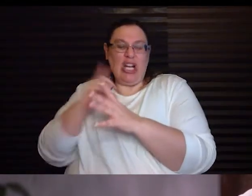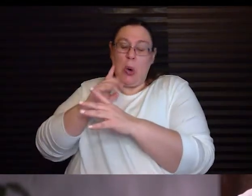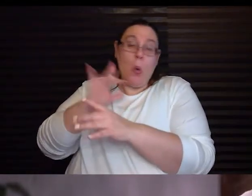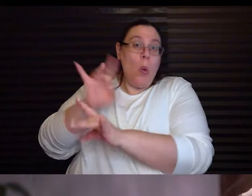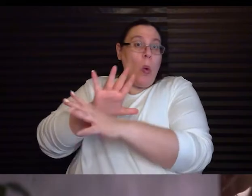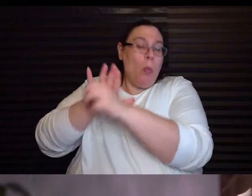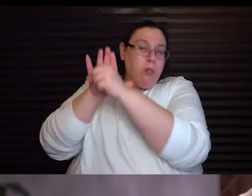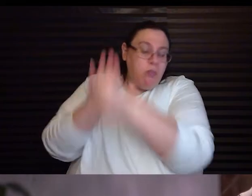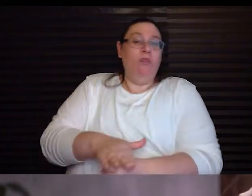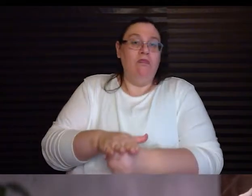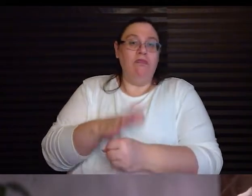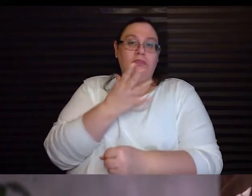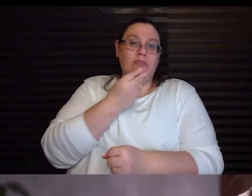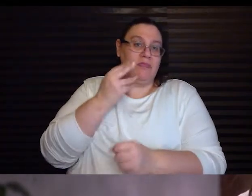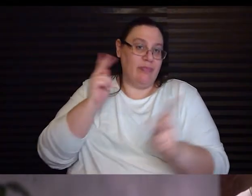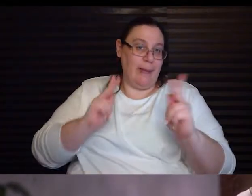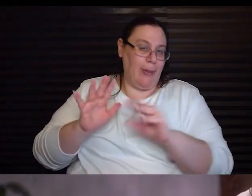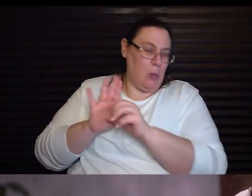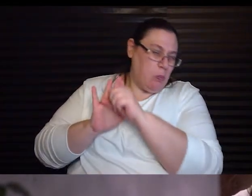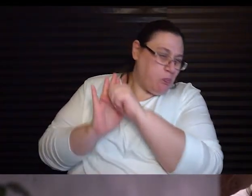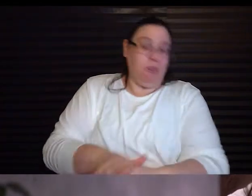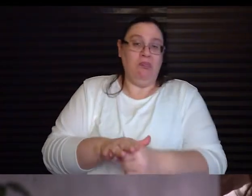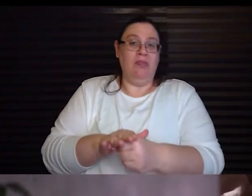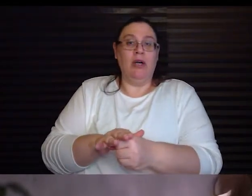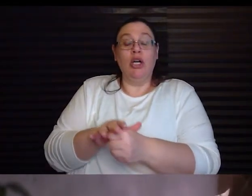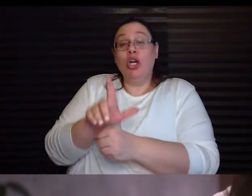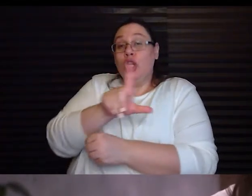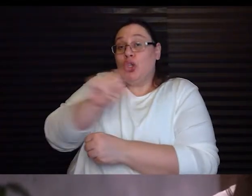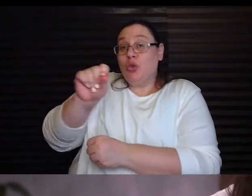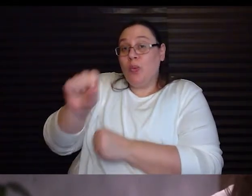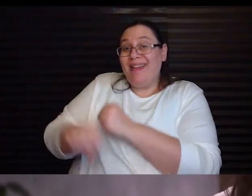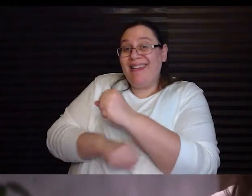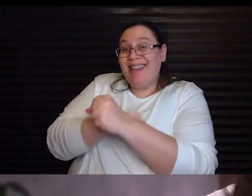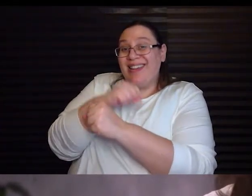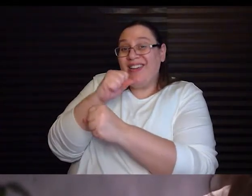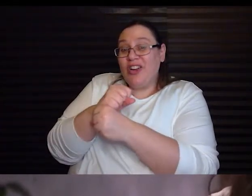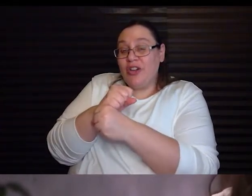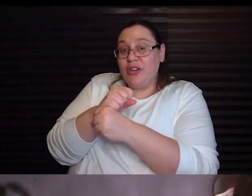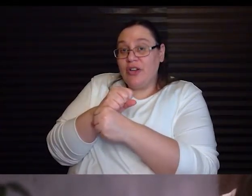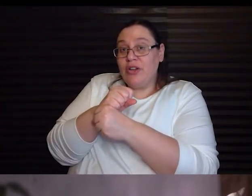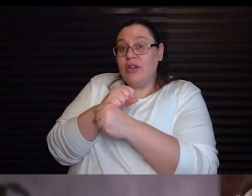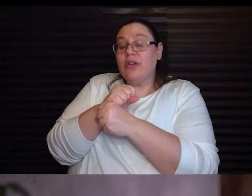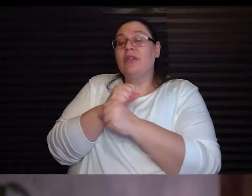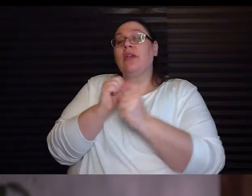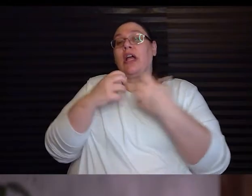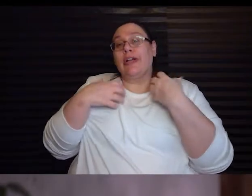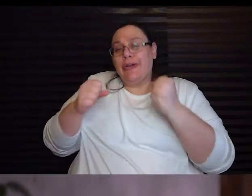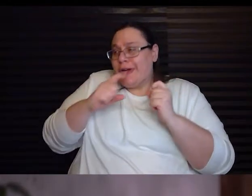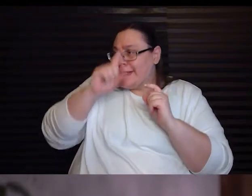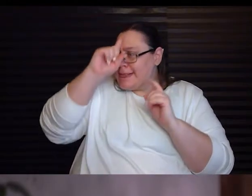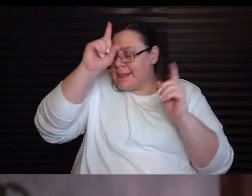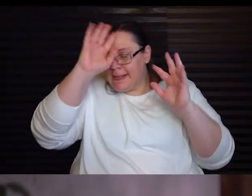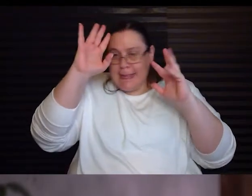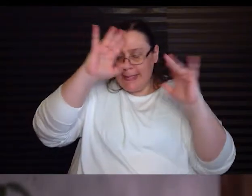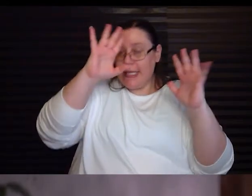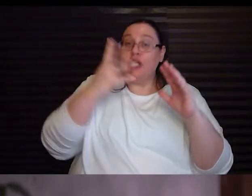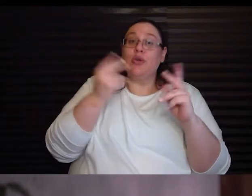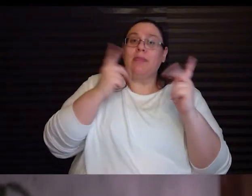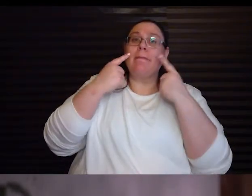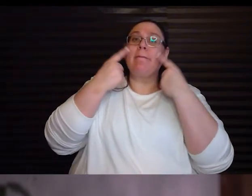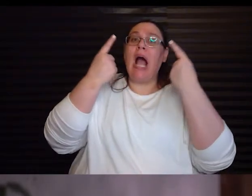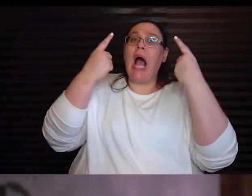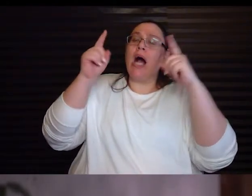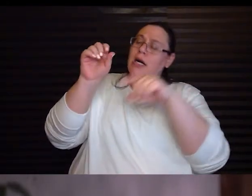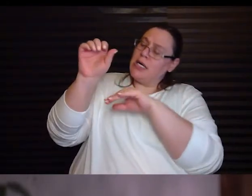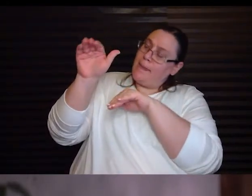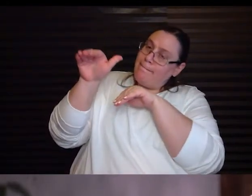the Israelite people for 20 years. And then through courage and ingenuity, the Jews are finally